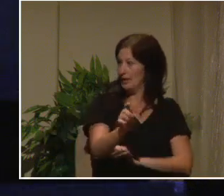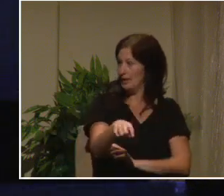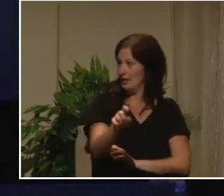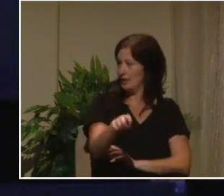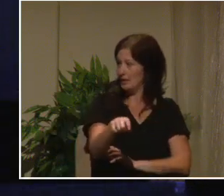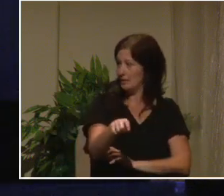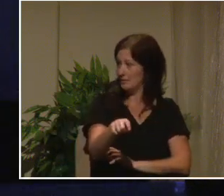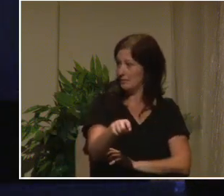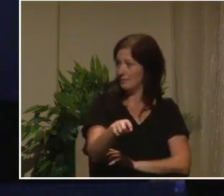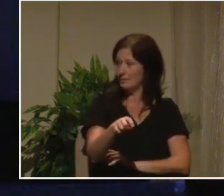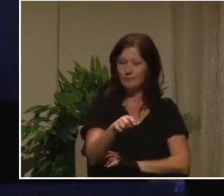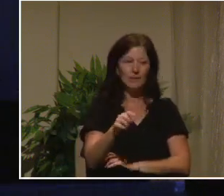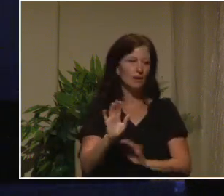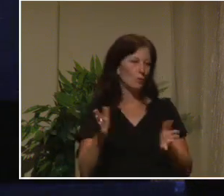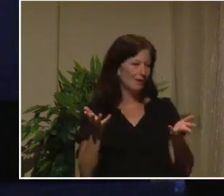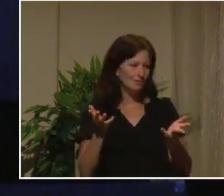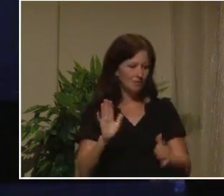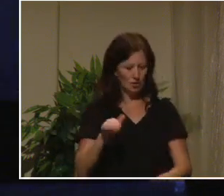soulquake.